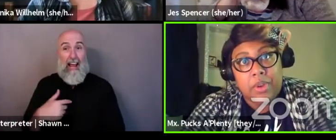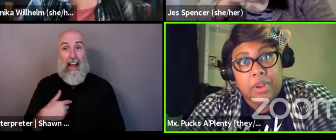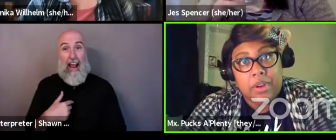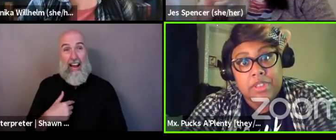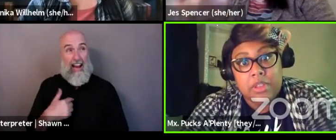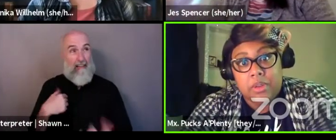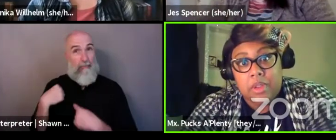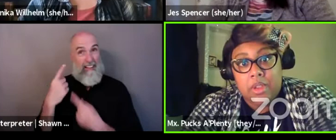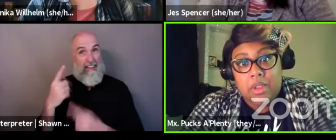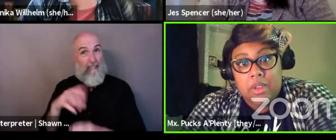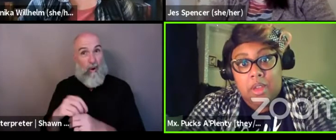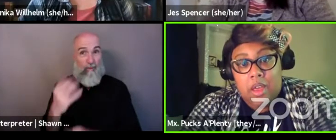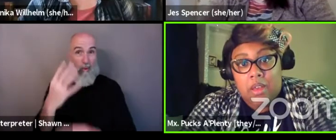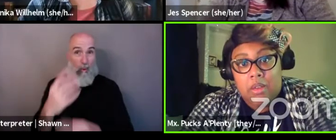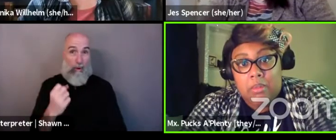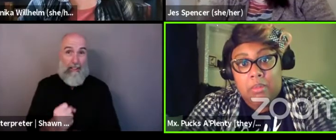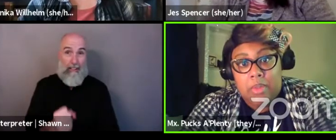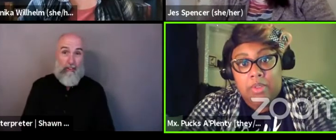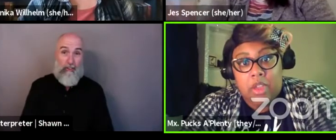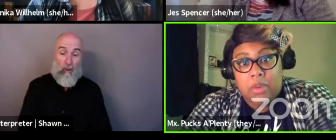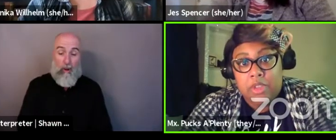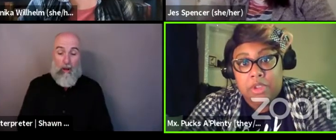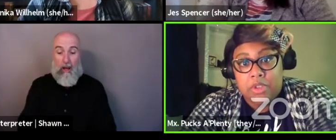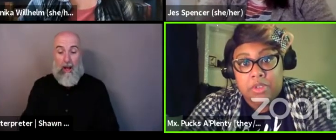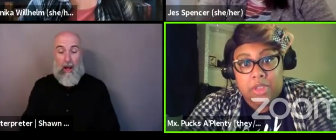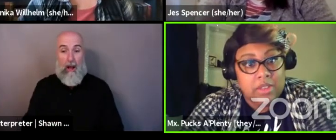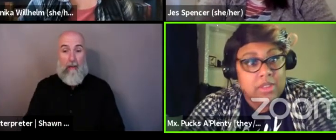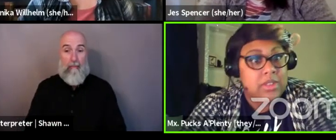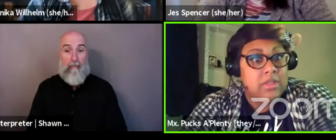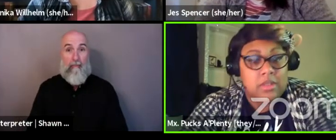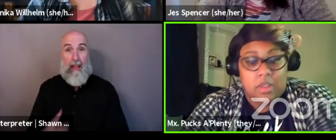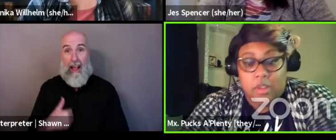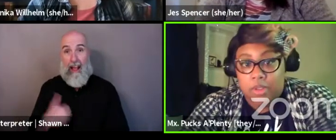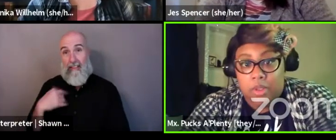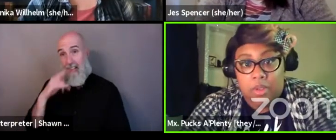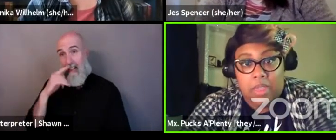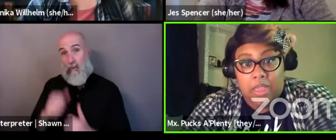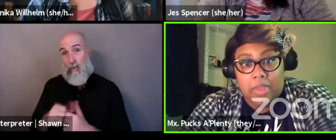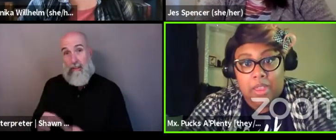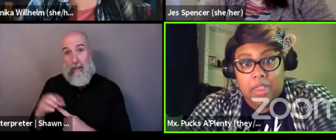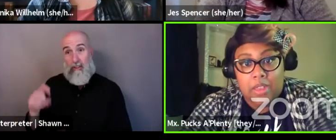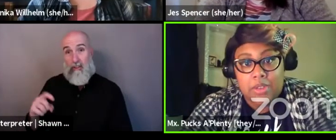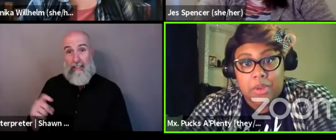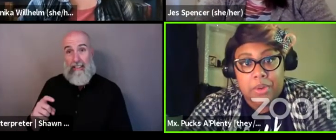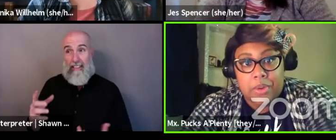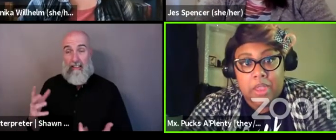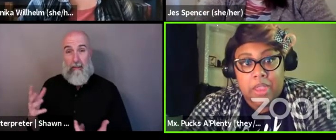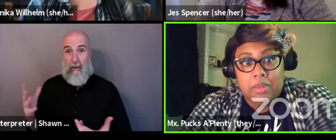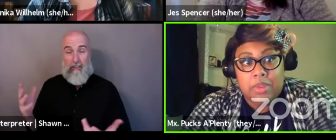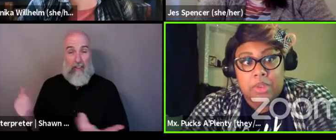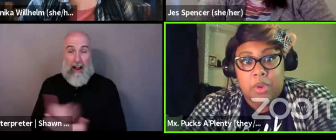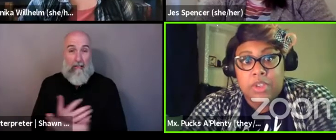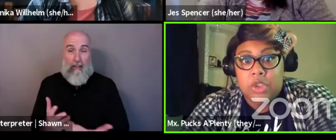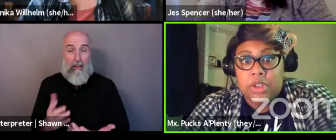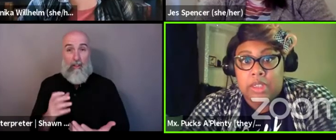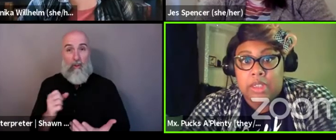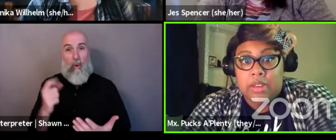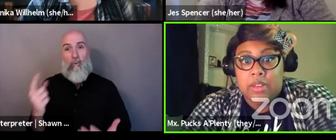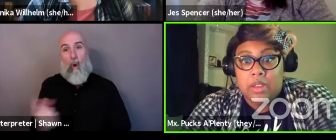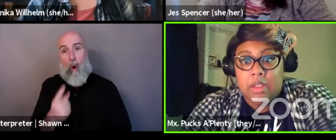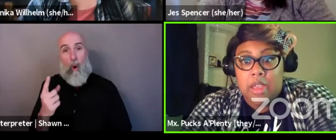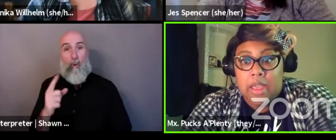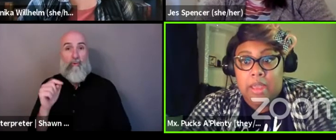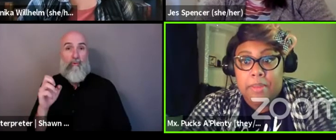now for 4 years, so I have a kiddo with special needs, the whole gambit. And so it was always